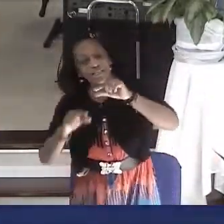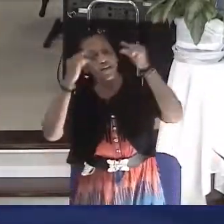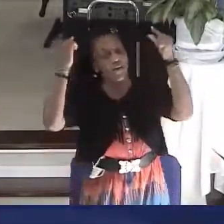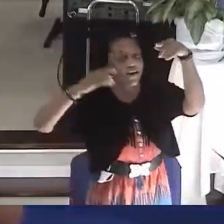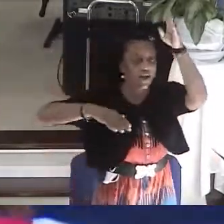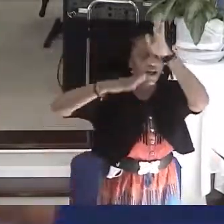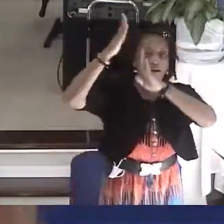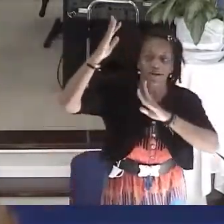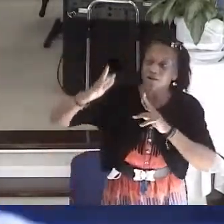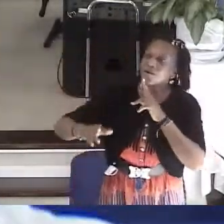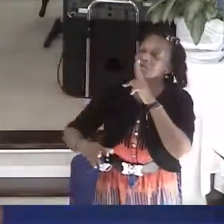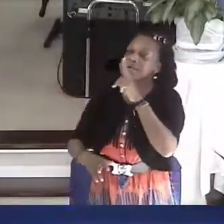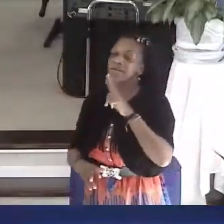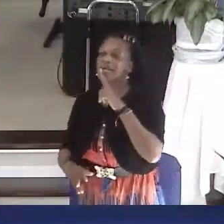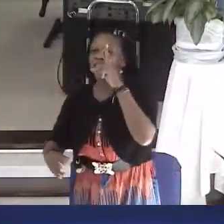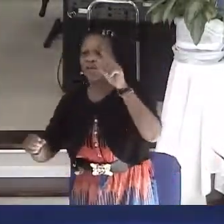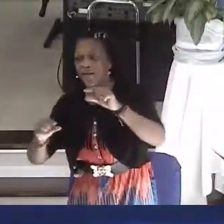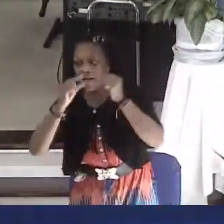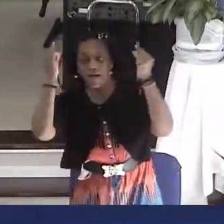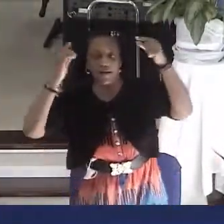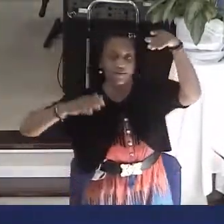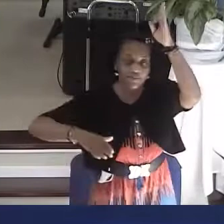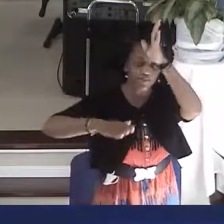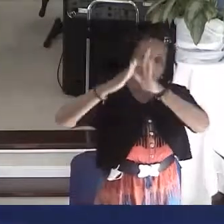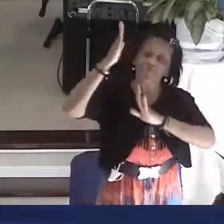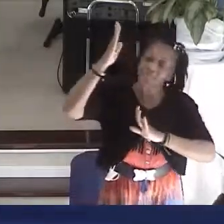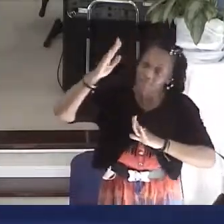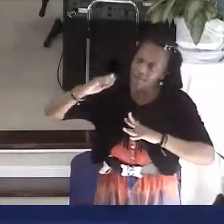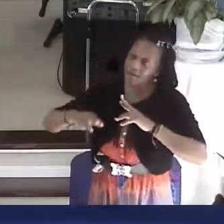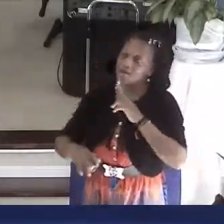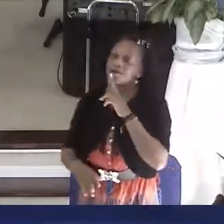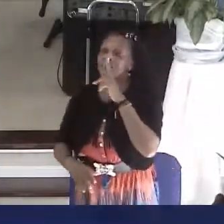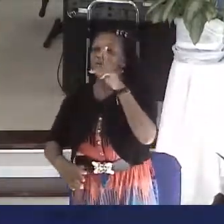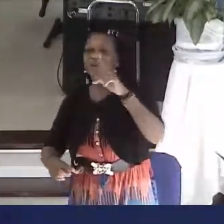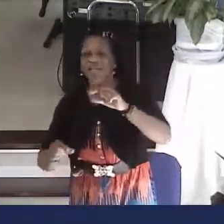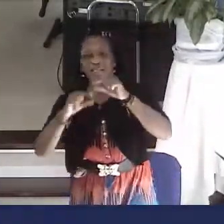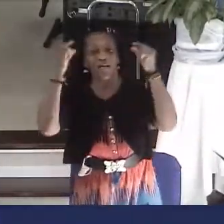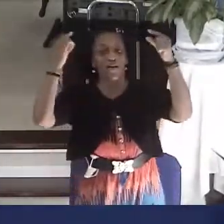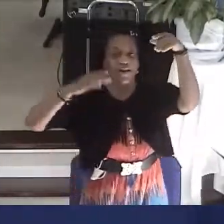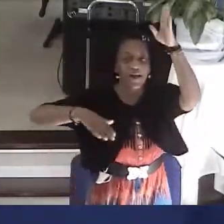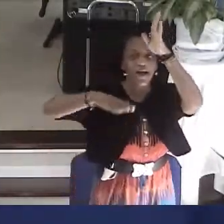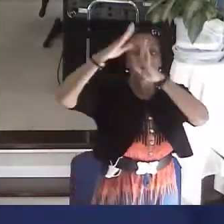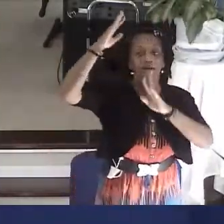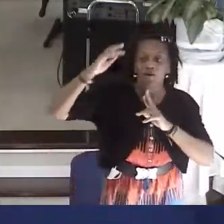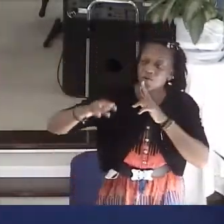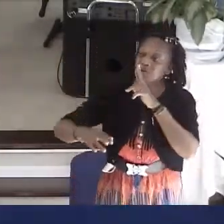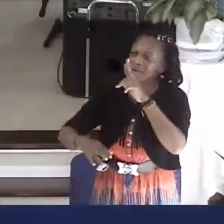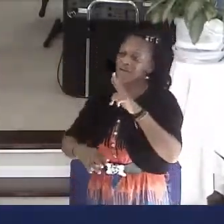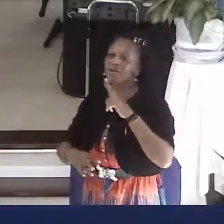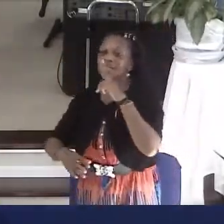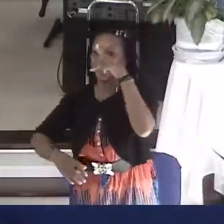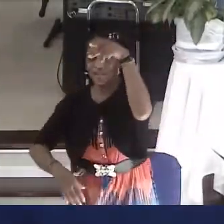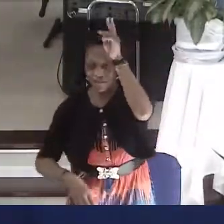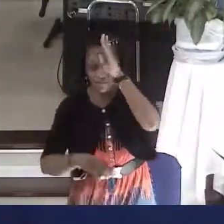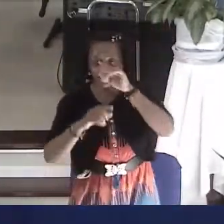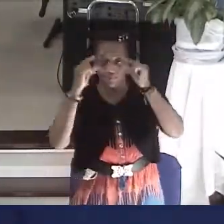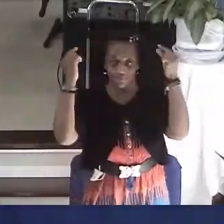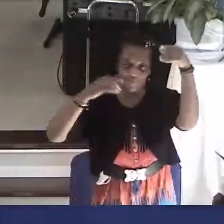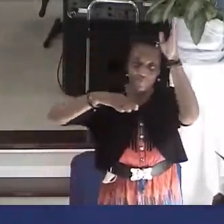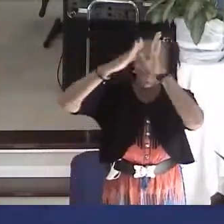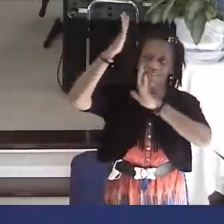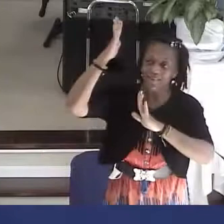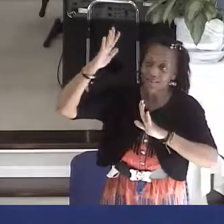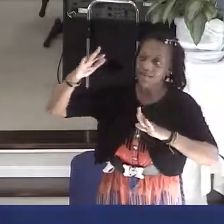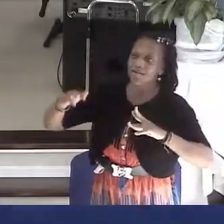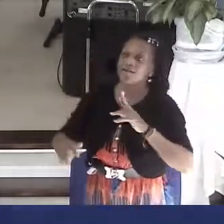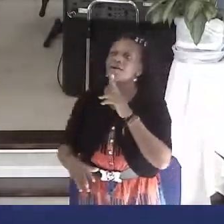really is a great God. He really is a great God. That's who you are. He really is a great God. He really is a great God.